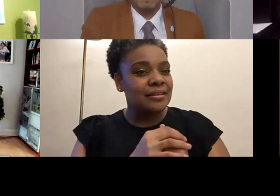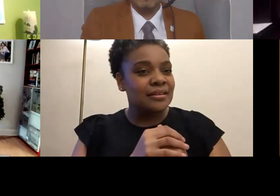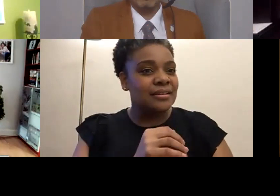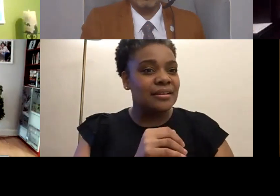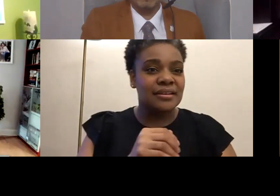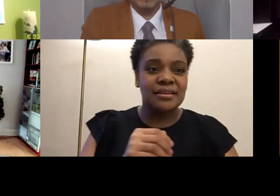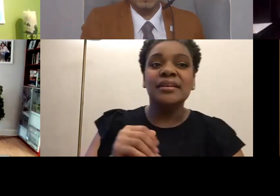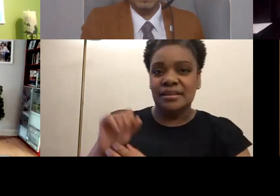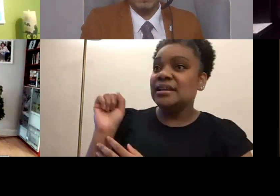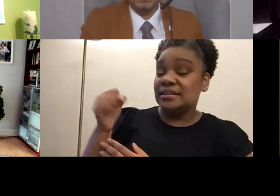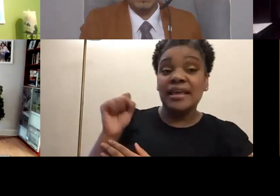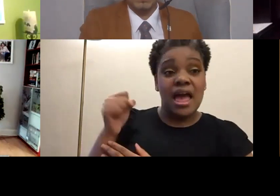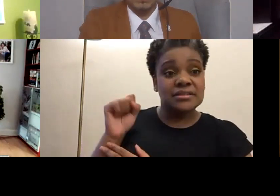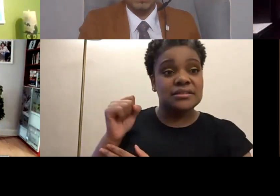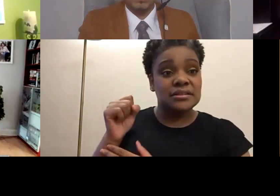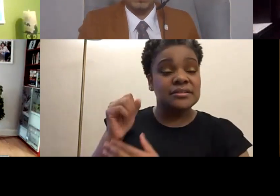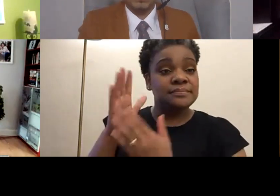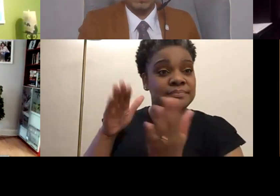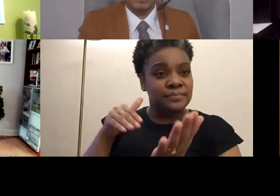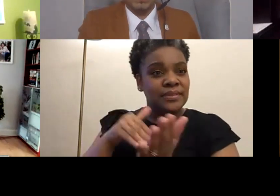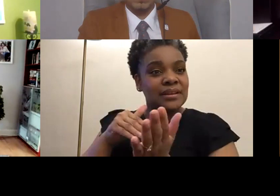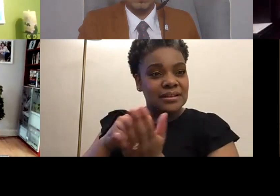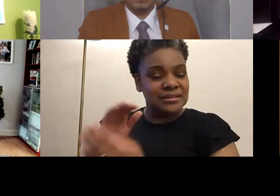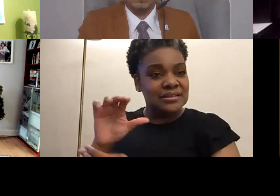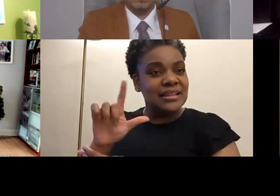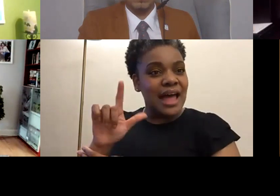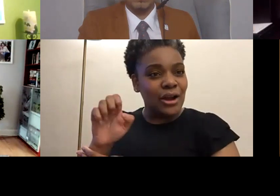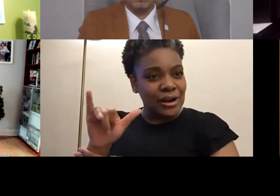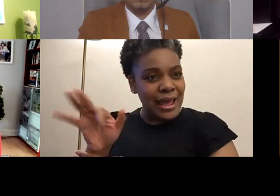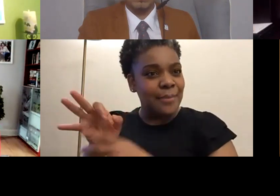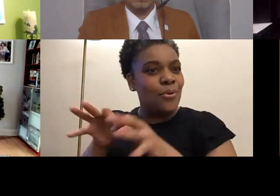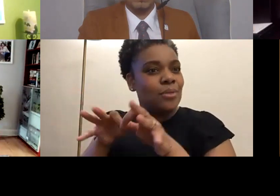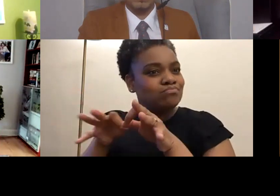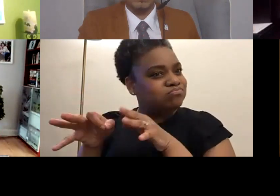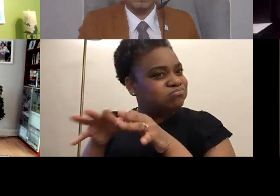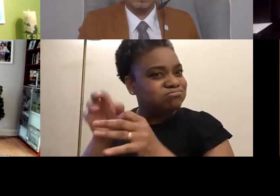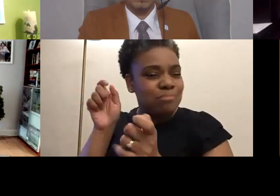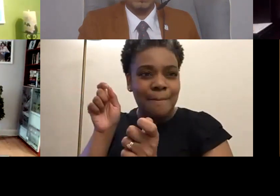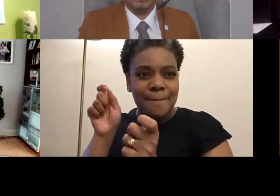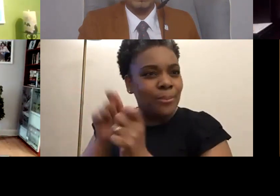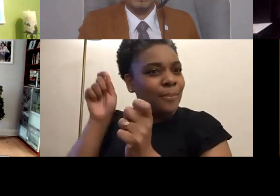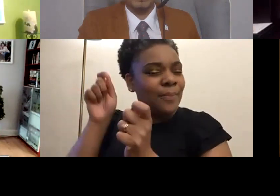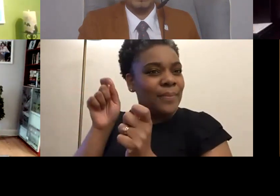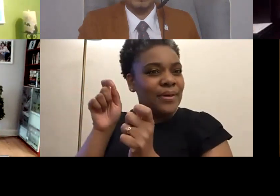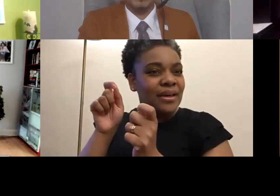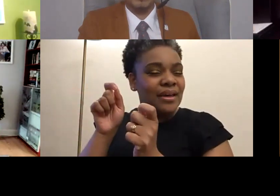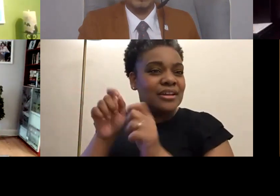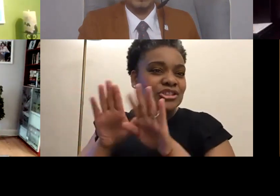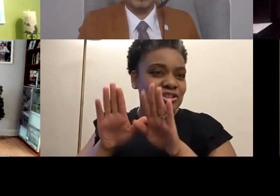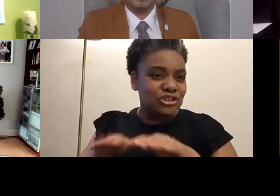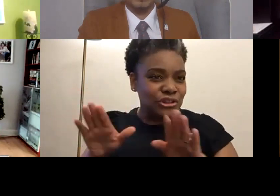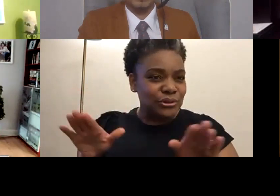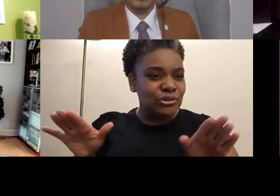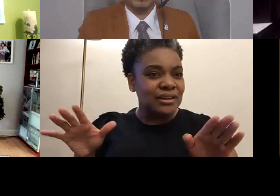Yeah, thanks. Dr. Clayborne, again, sort of really succinctly provided that information regarding children and the importance